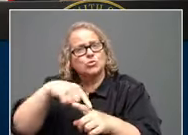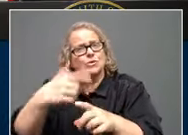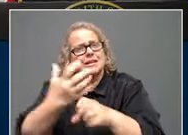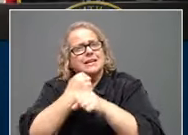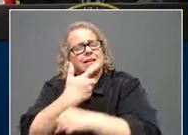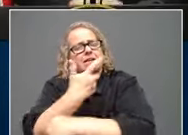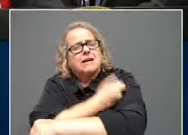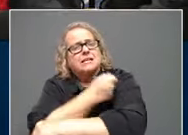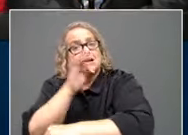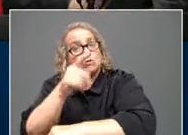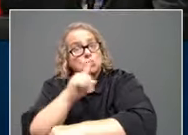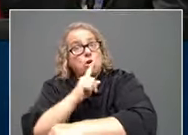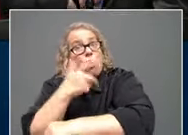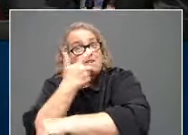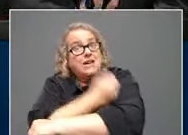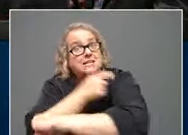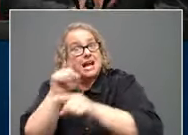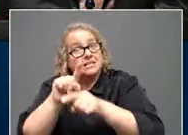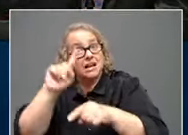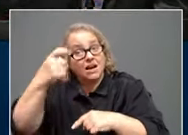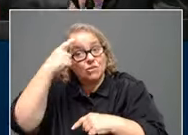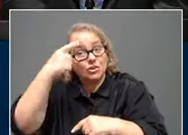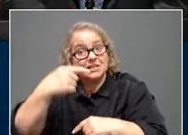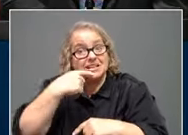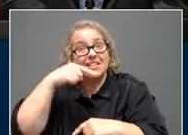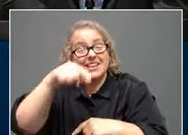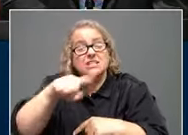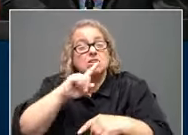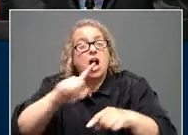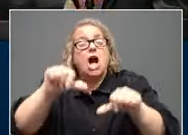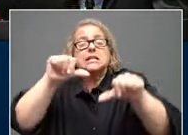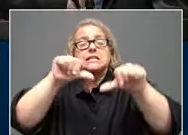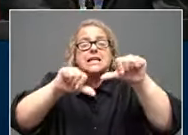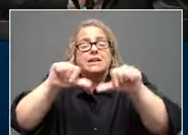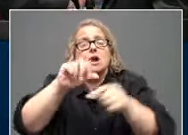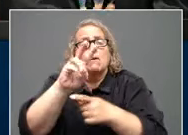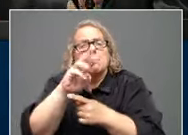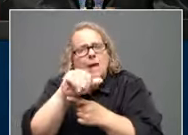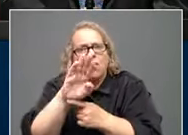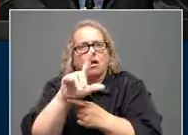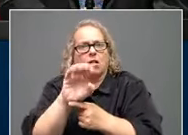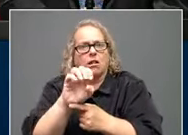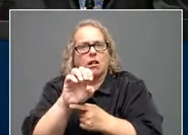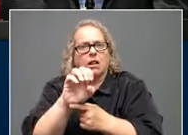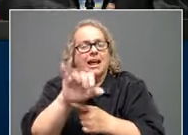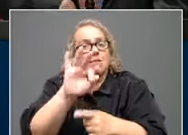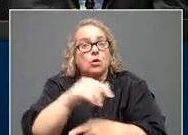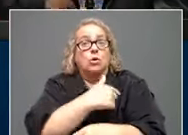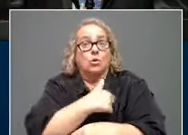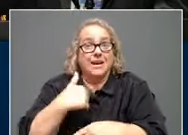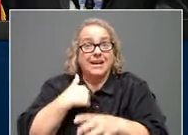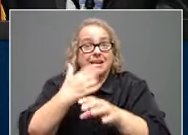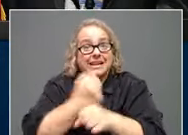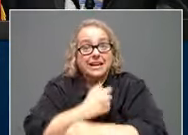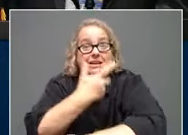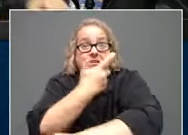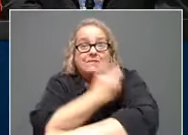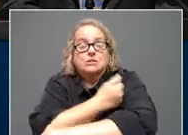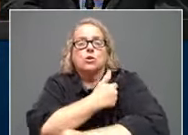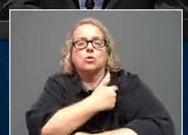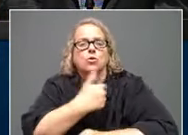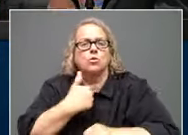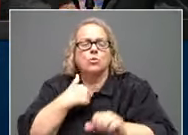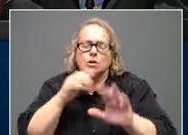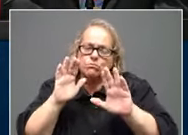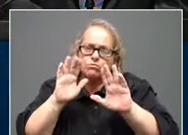are vaccinated, as the governor said, these are scientific miracles. If we get vaccinated, we drive down